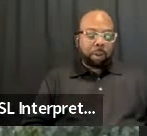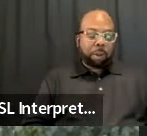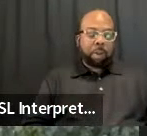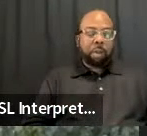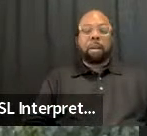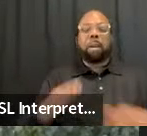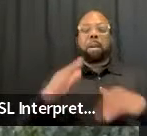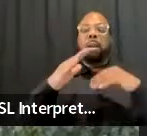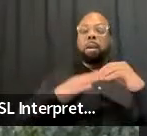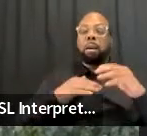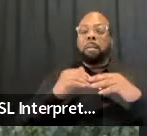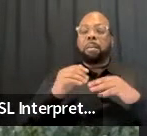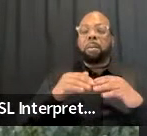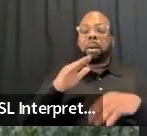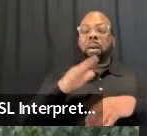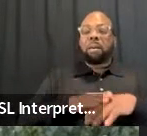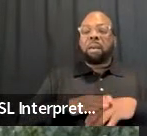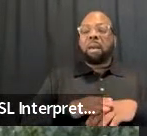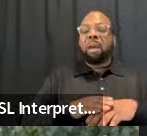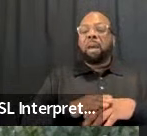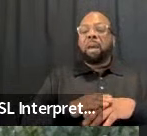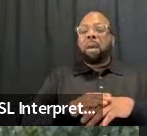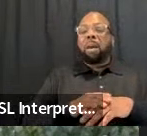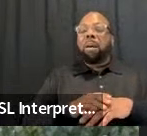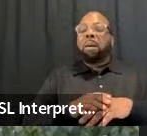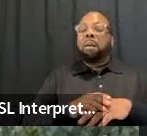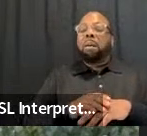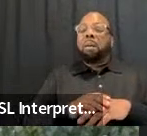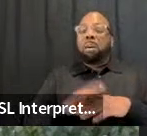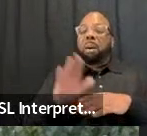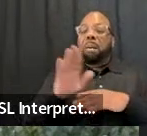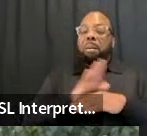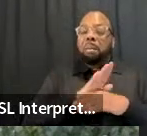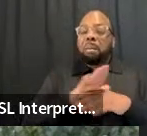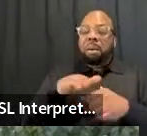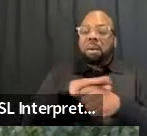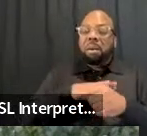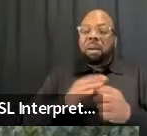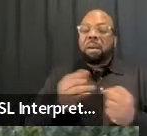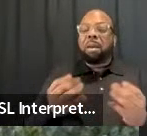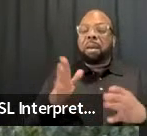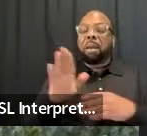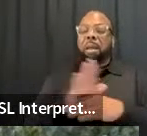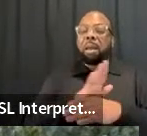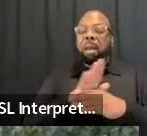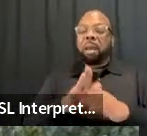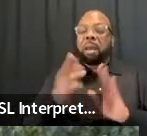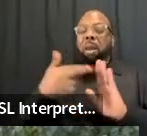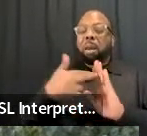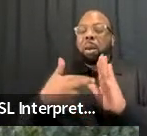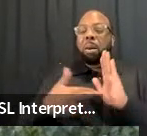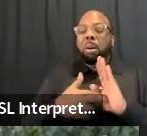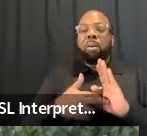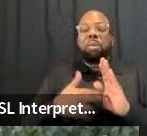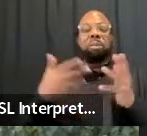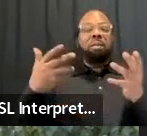Building on that, in commercial and manufacturing districts, there are a number of commercial vehicle regulations that could also be